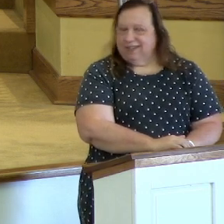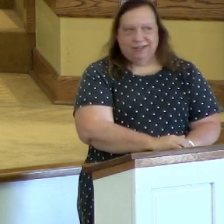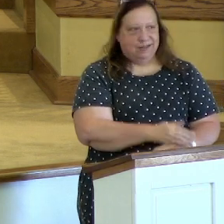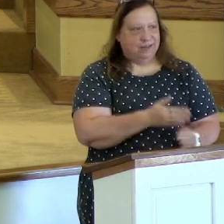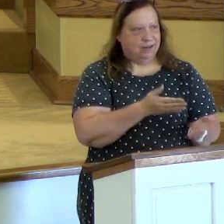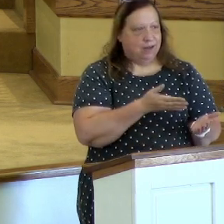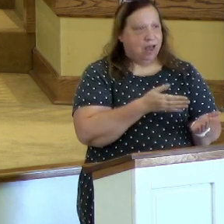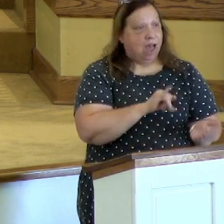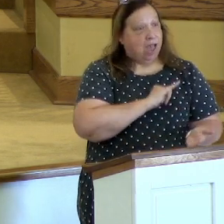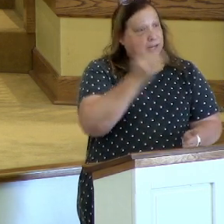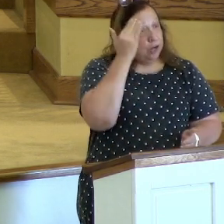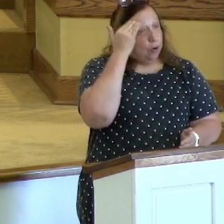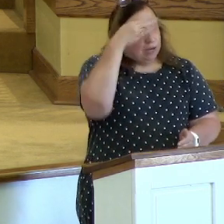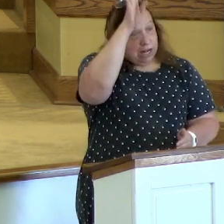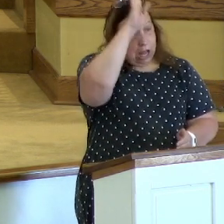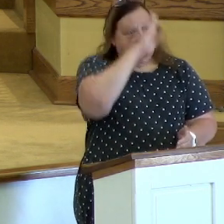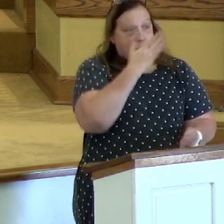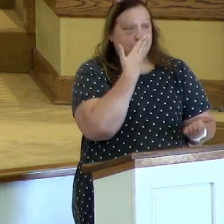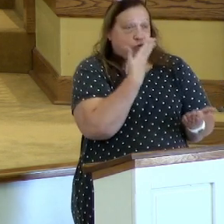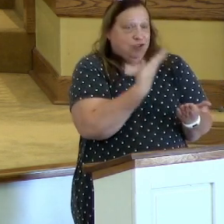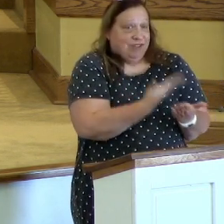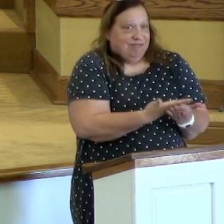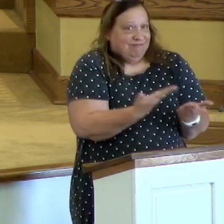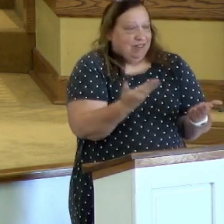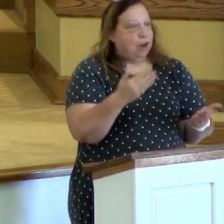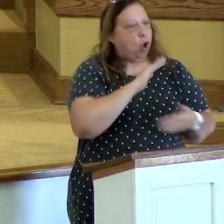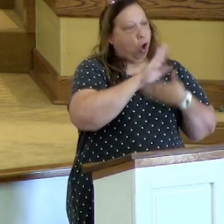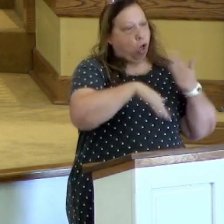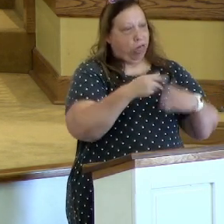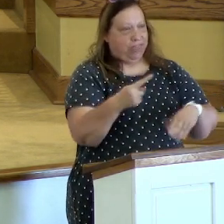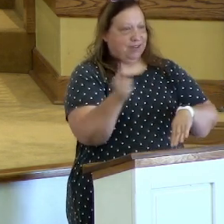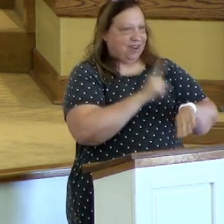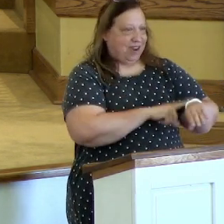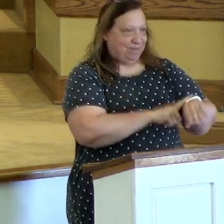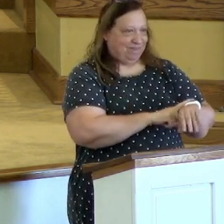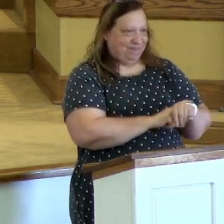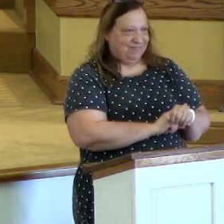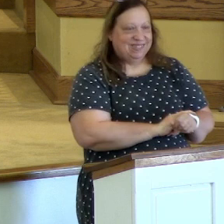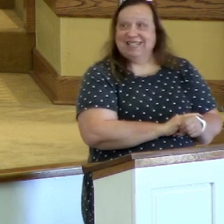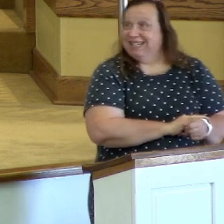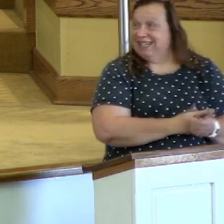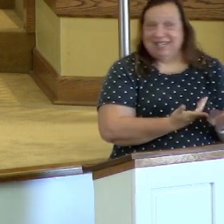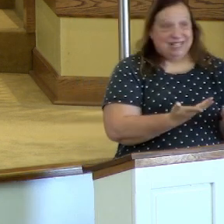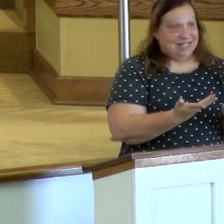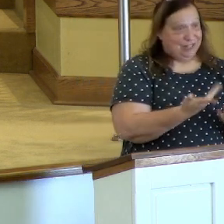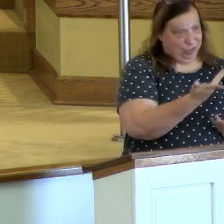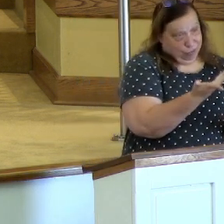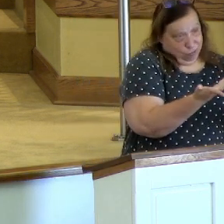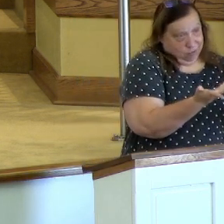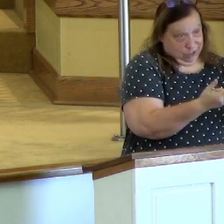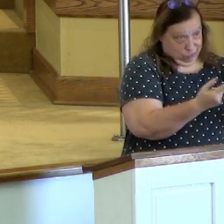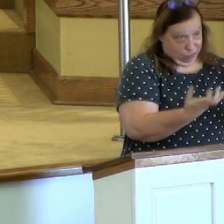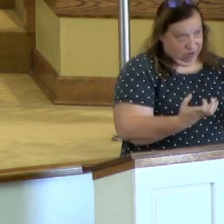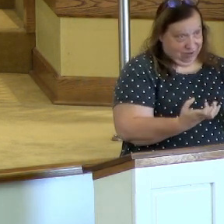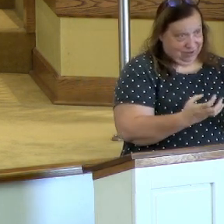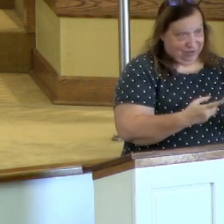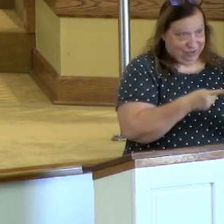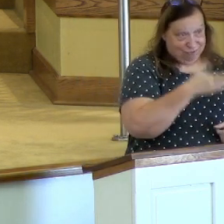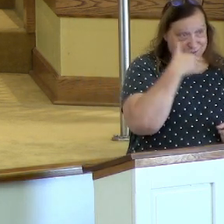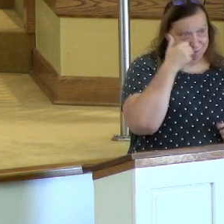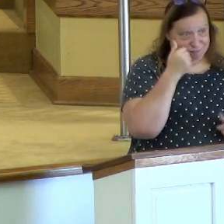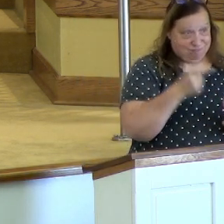All I know is God is good all the time. All the time. He's worthy to be praised.